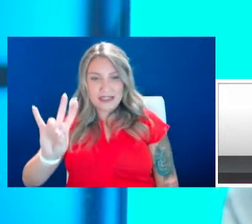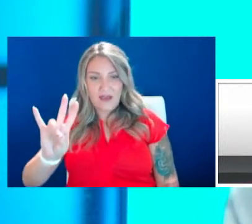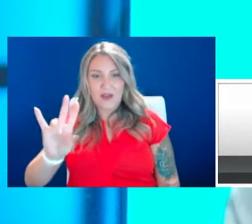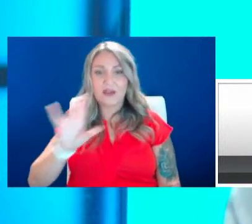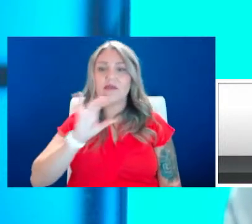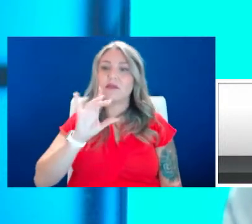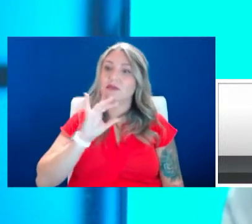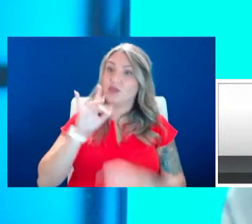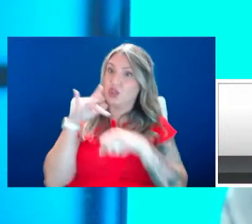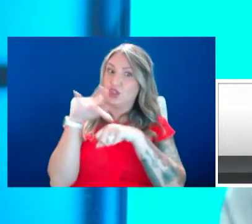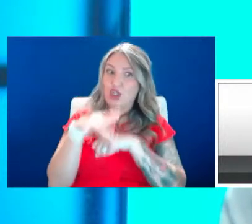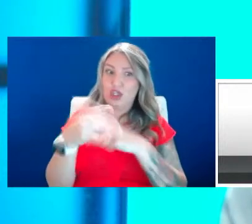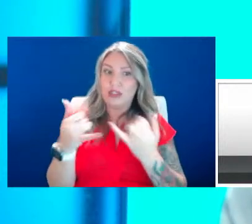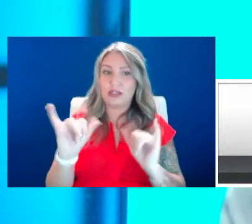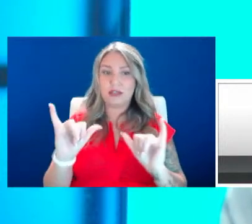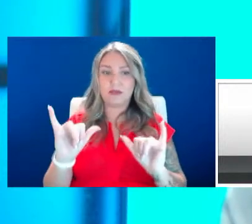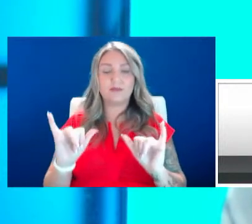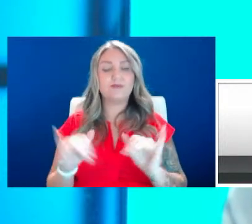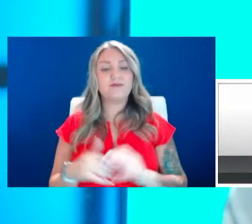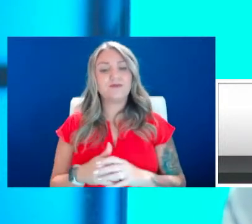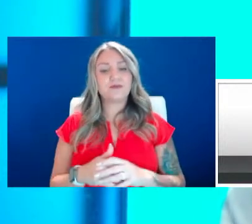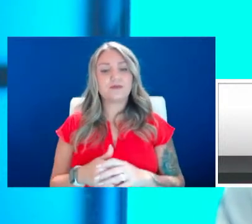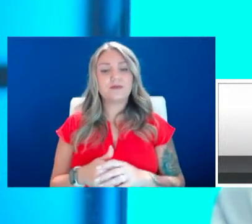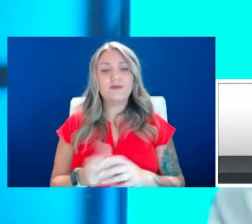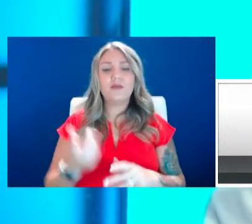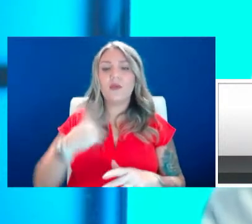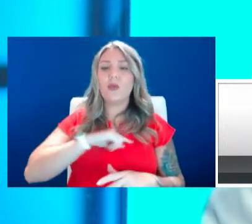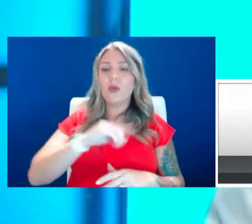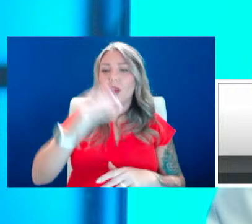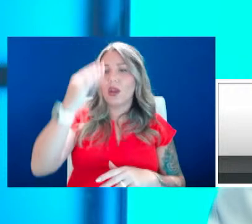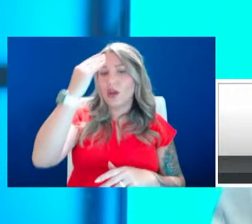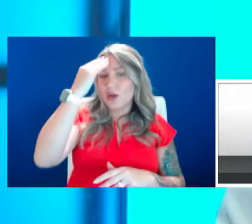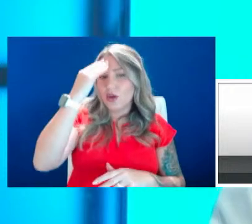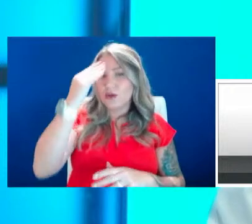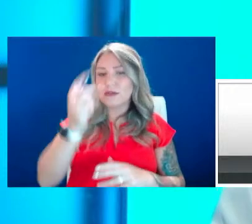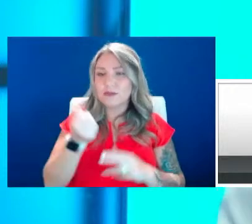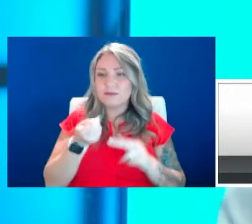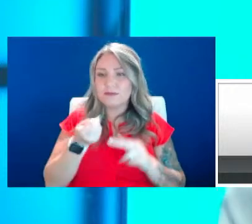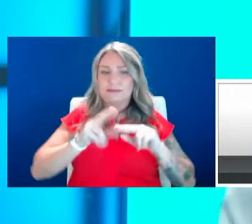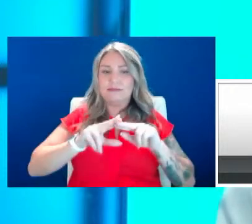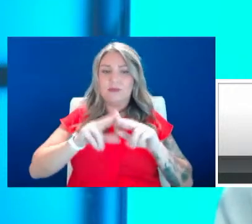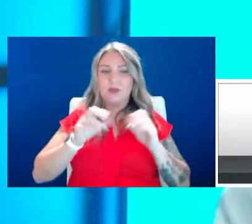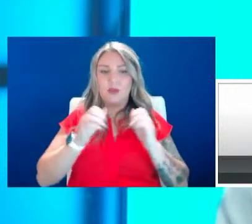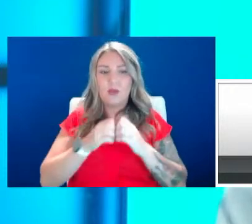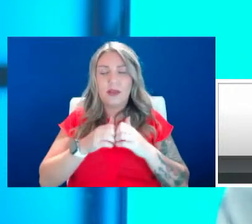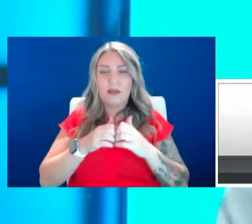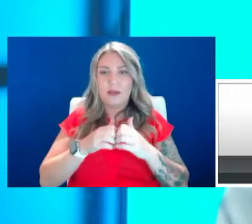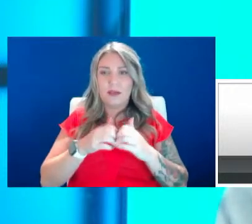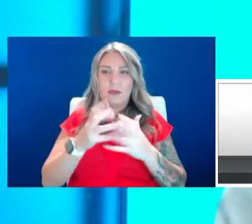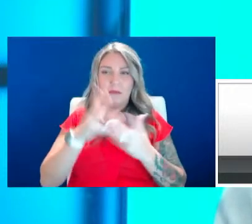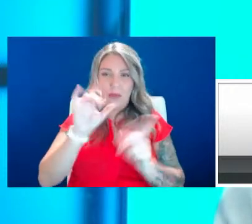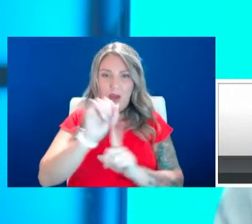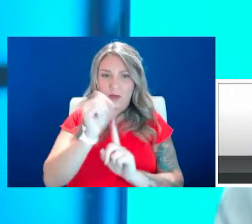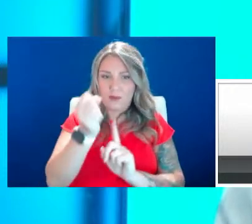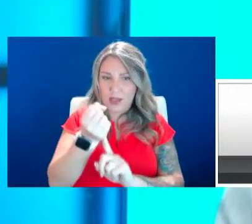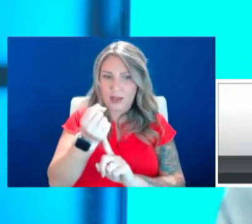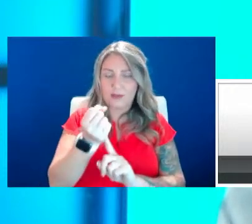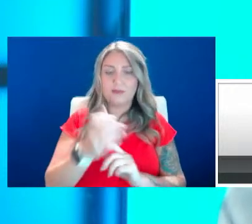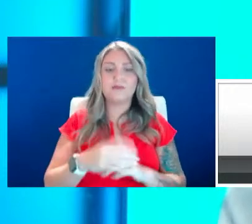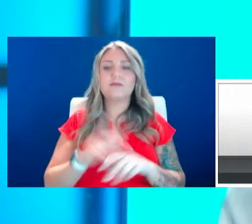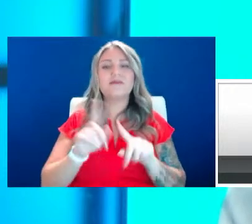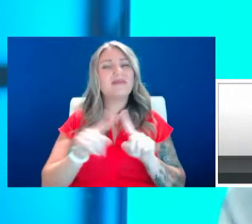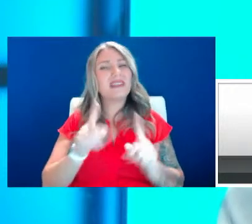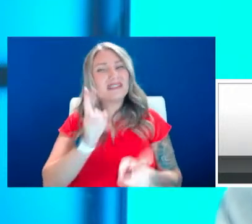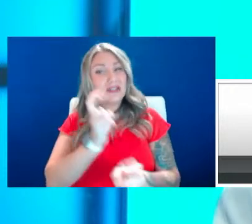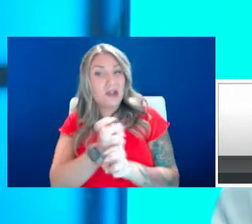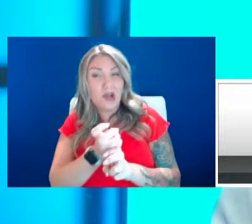early. We know that there is some increase in the amount of cases, but it's really hard to tell,